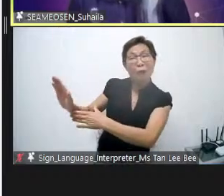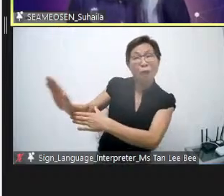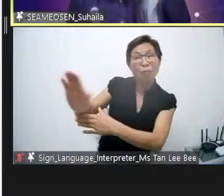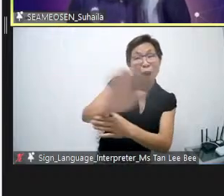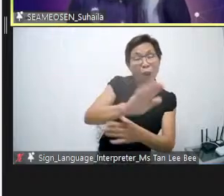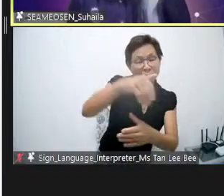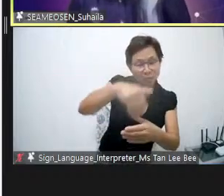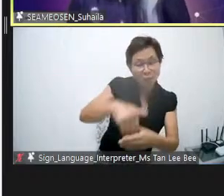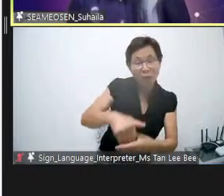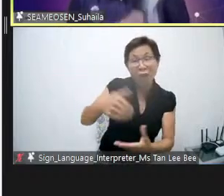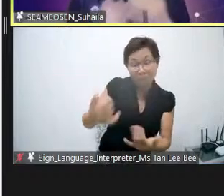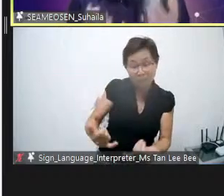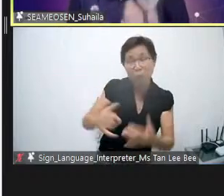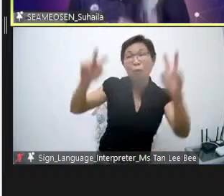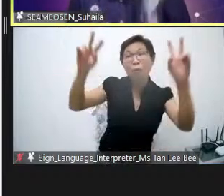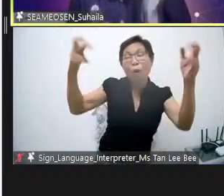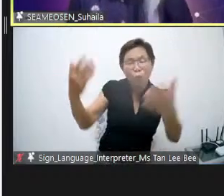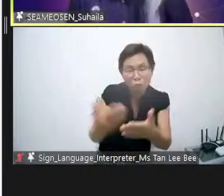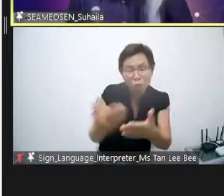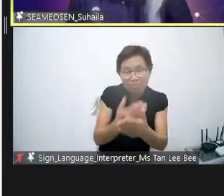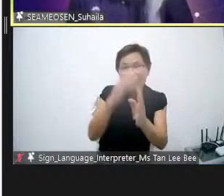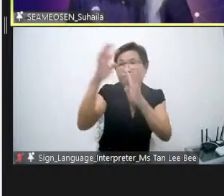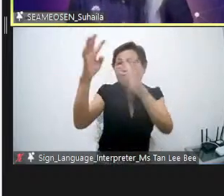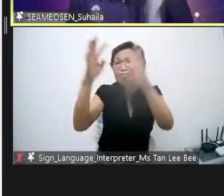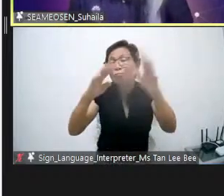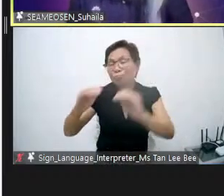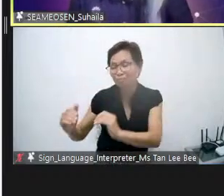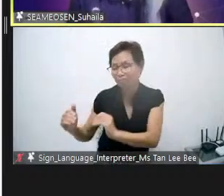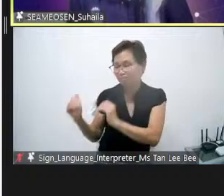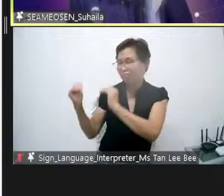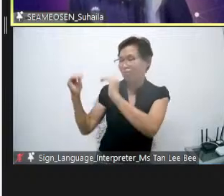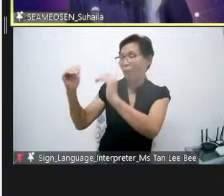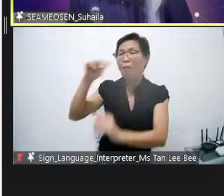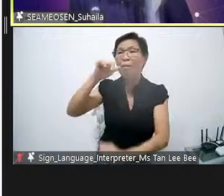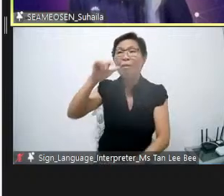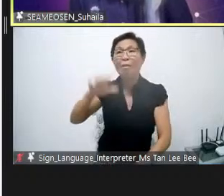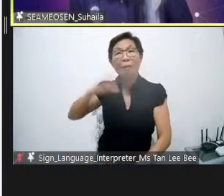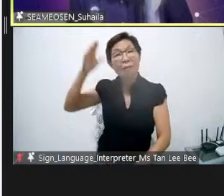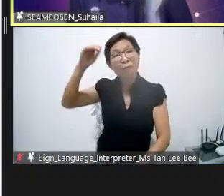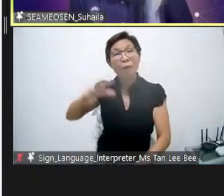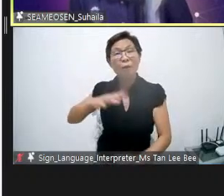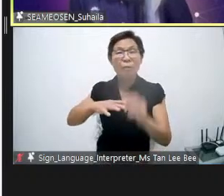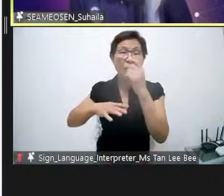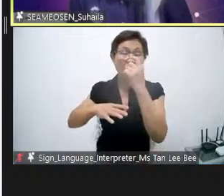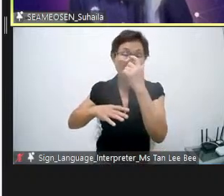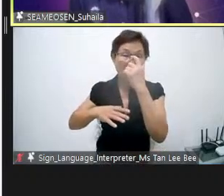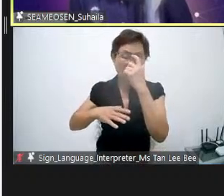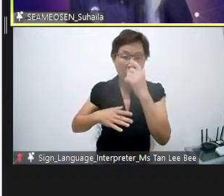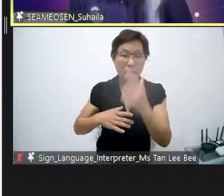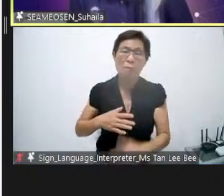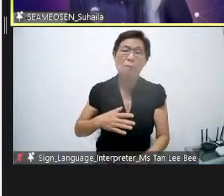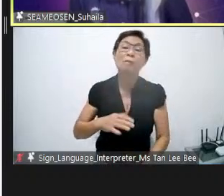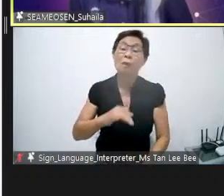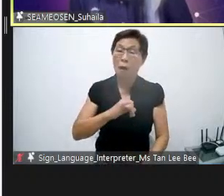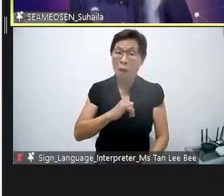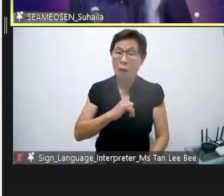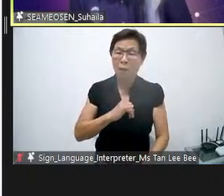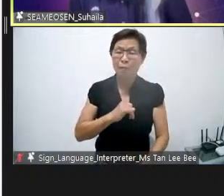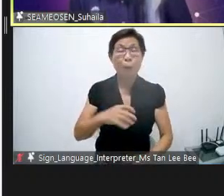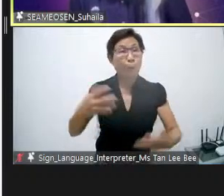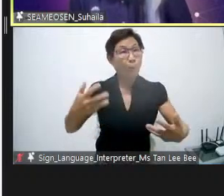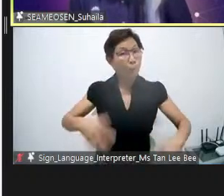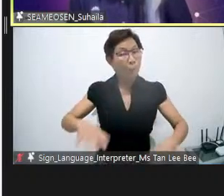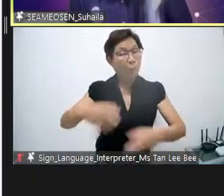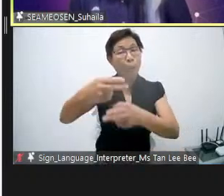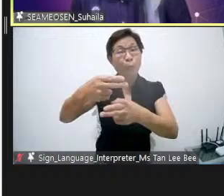topic, Innovate to Elevate. Ladies and gentlemen, before we begin, I am delighted to